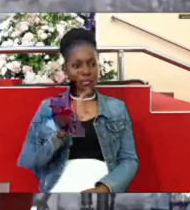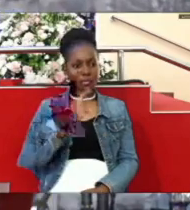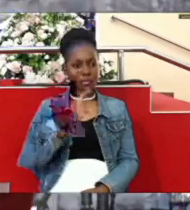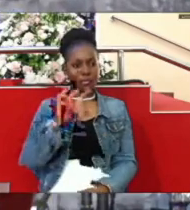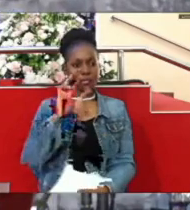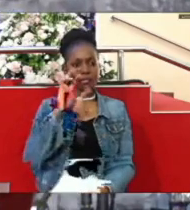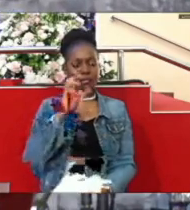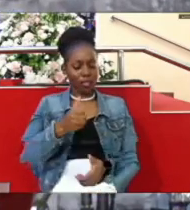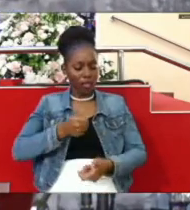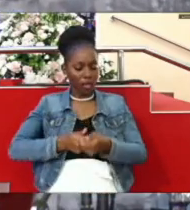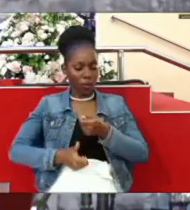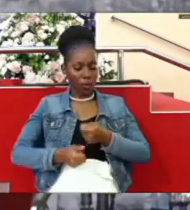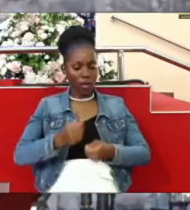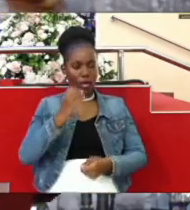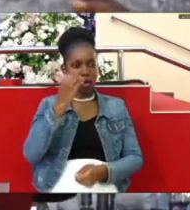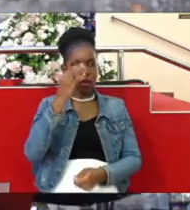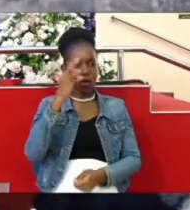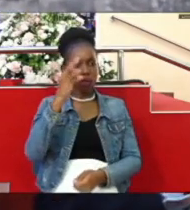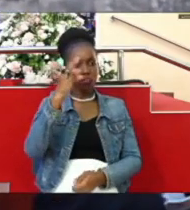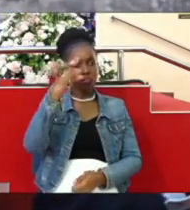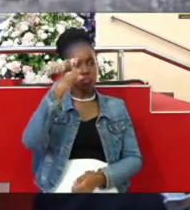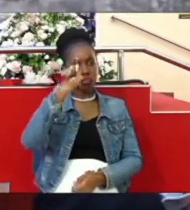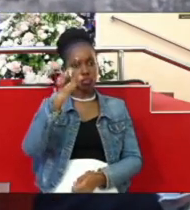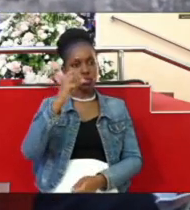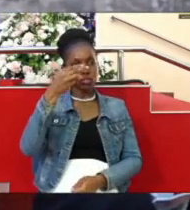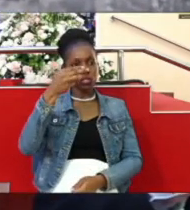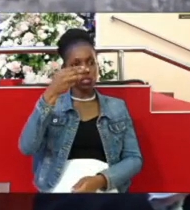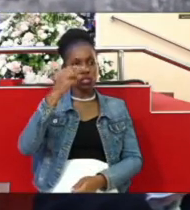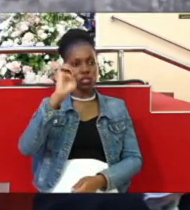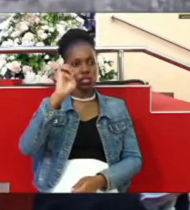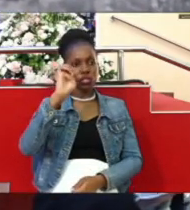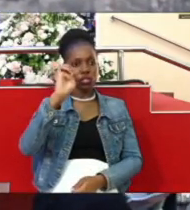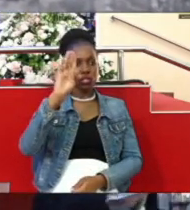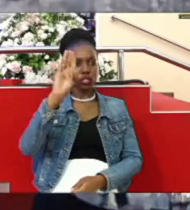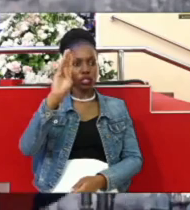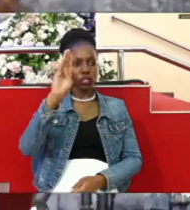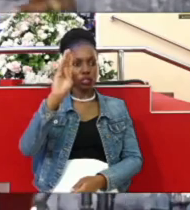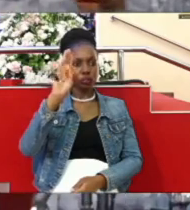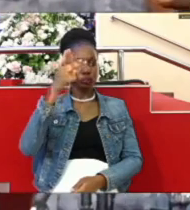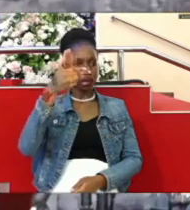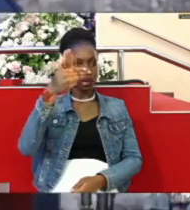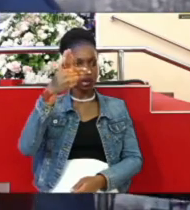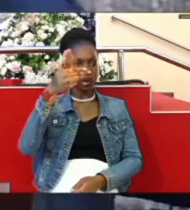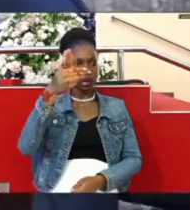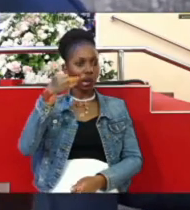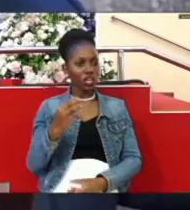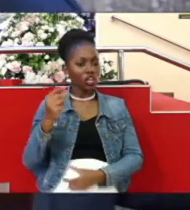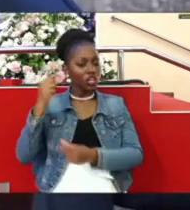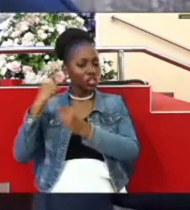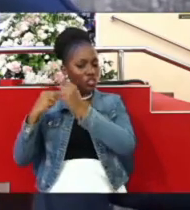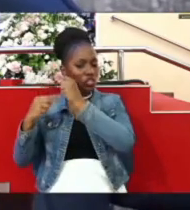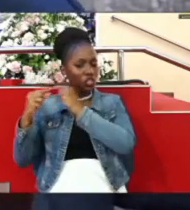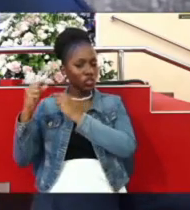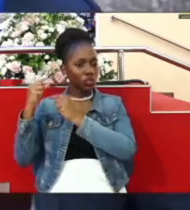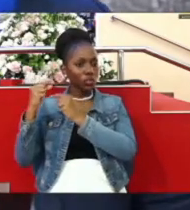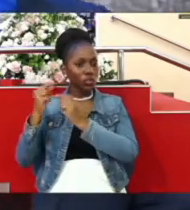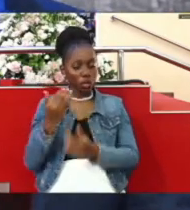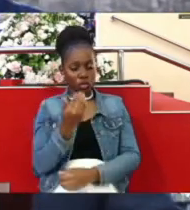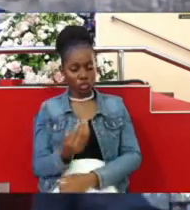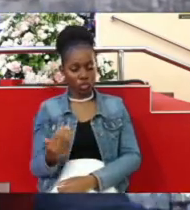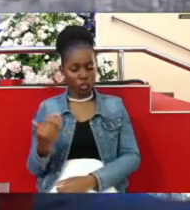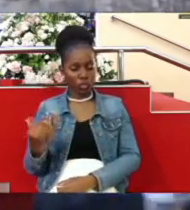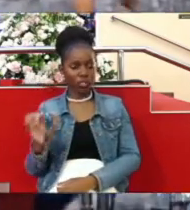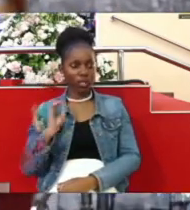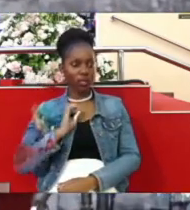sheba. Because our children, sababu watoto wetu, the future generation, kile kizazi kijacho,